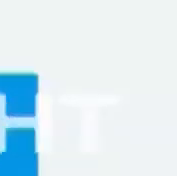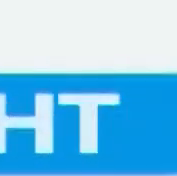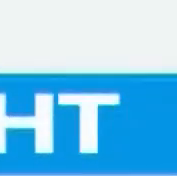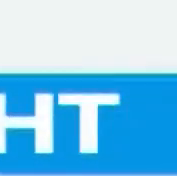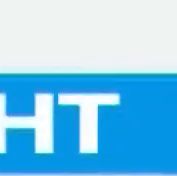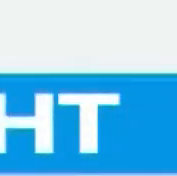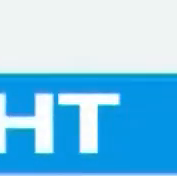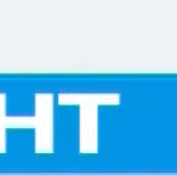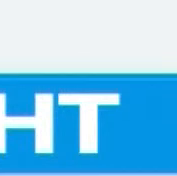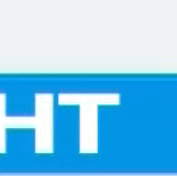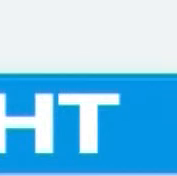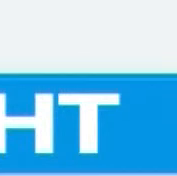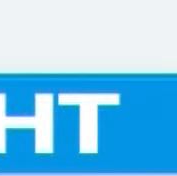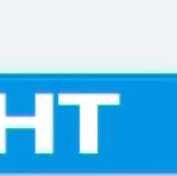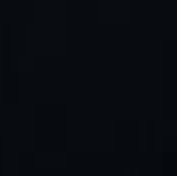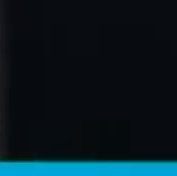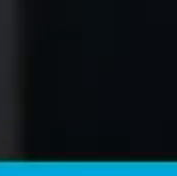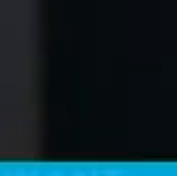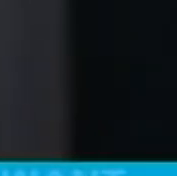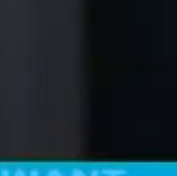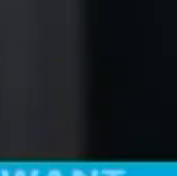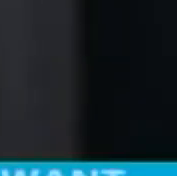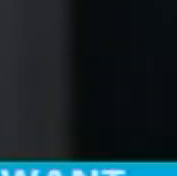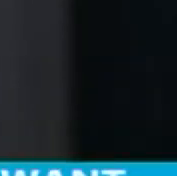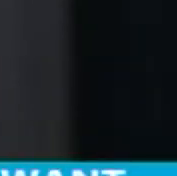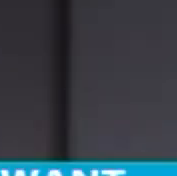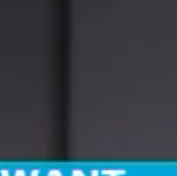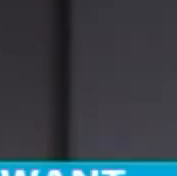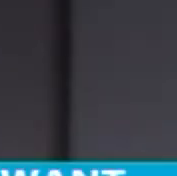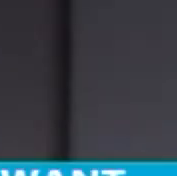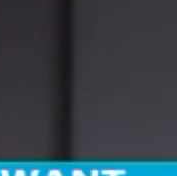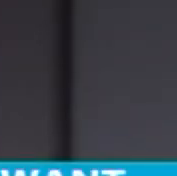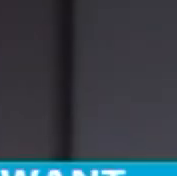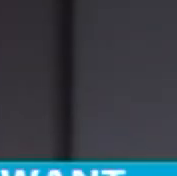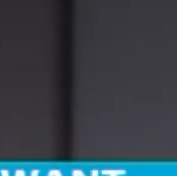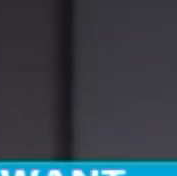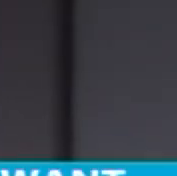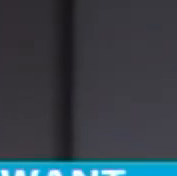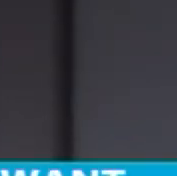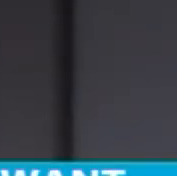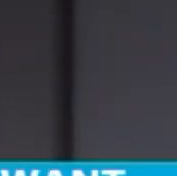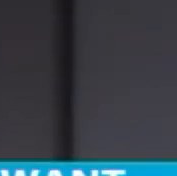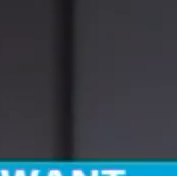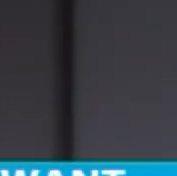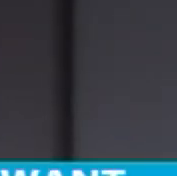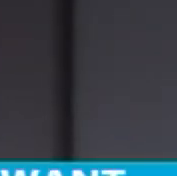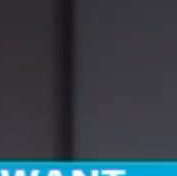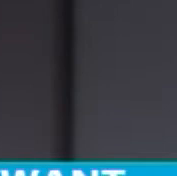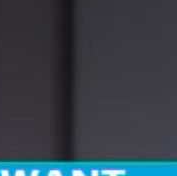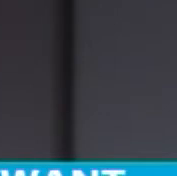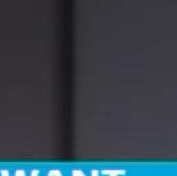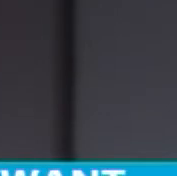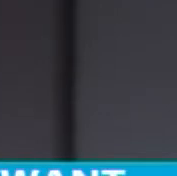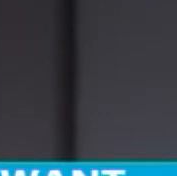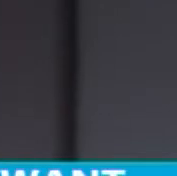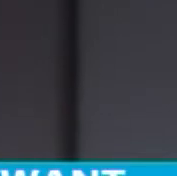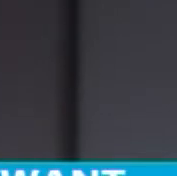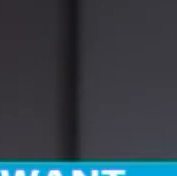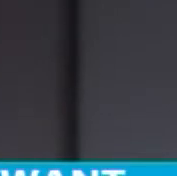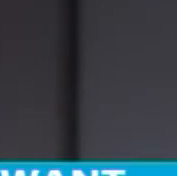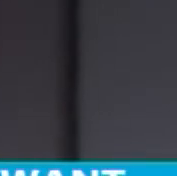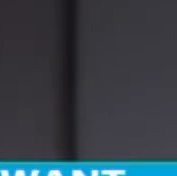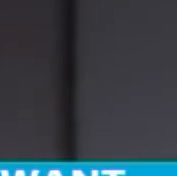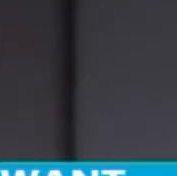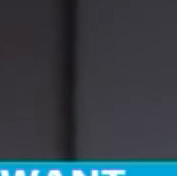Tonight on KBC Channel 1. Max is your brother. He's not. He's my stepbrother, and that will not stop me from erasing him from my life,